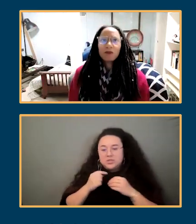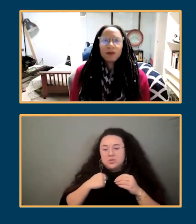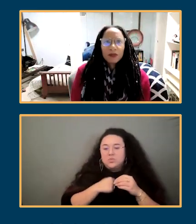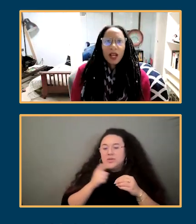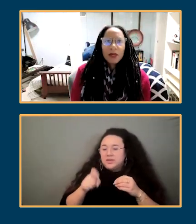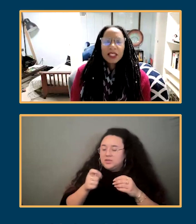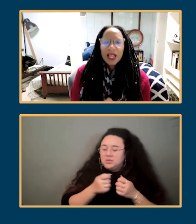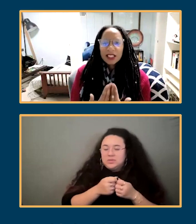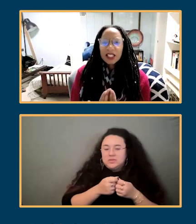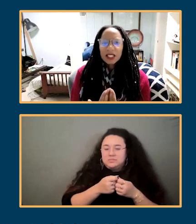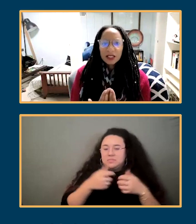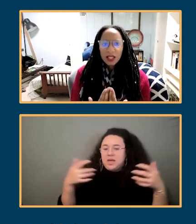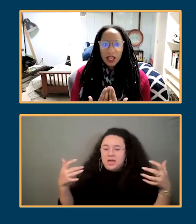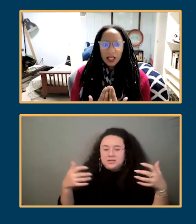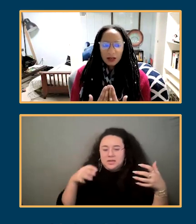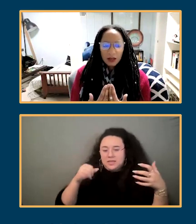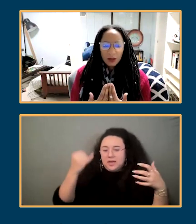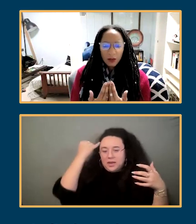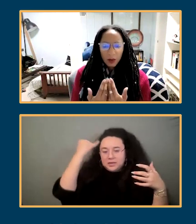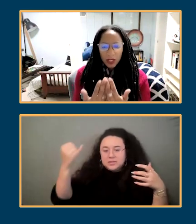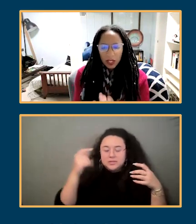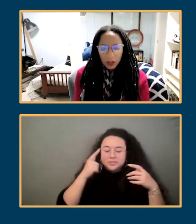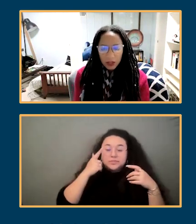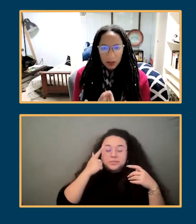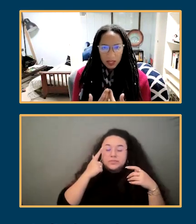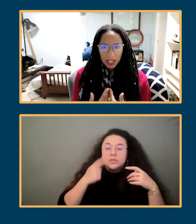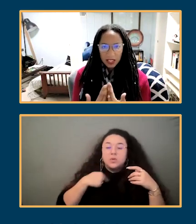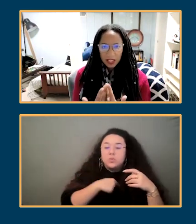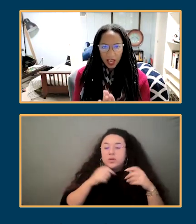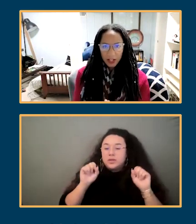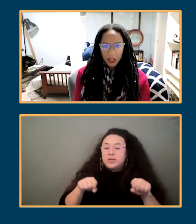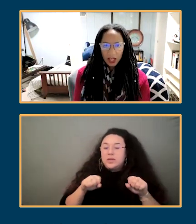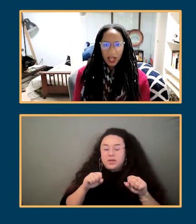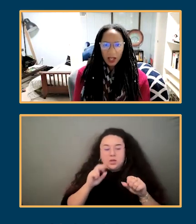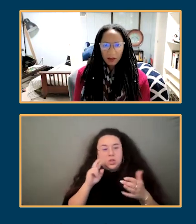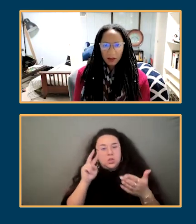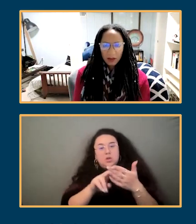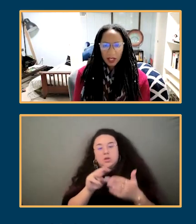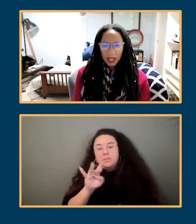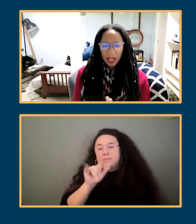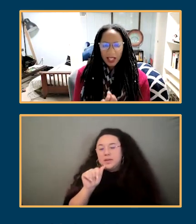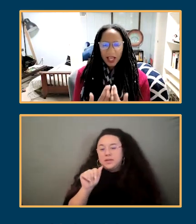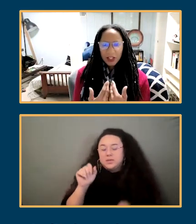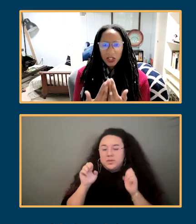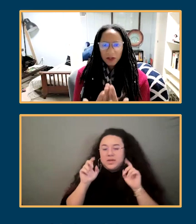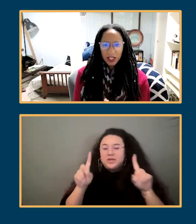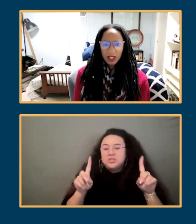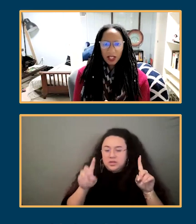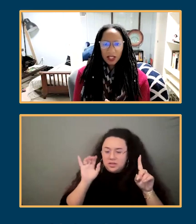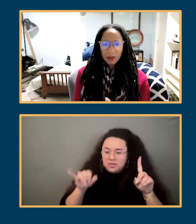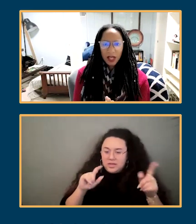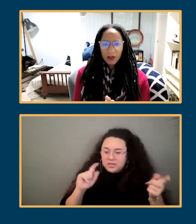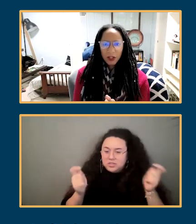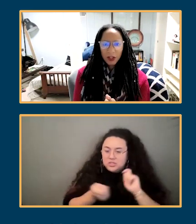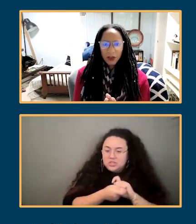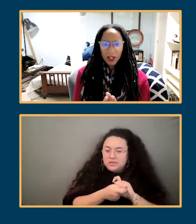expand. So, I mean, this idea that we can look to media to educate, has that